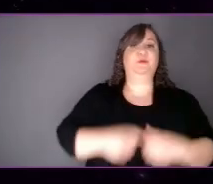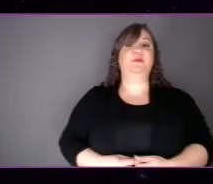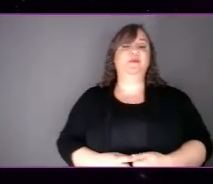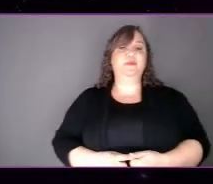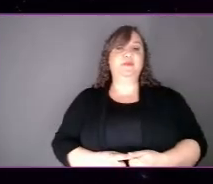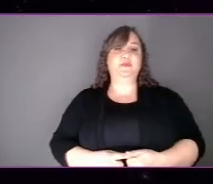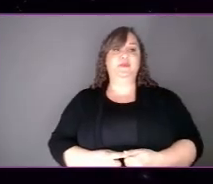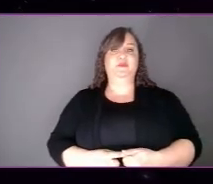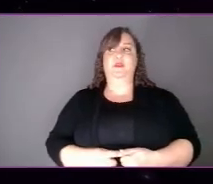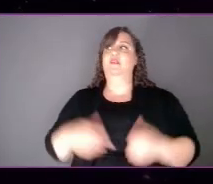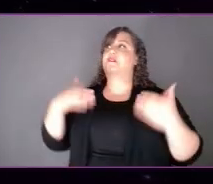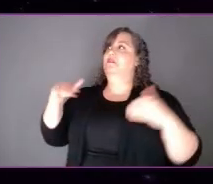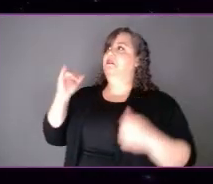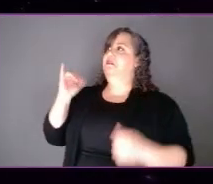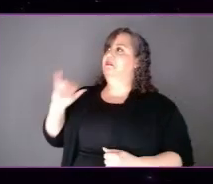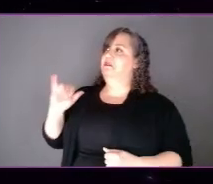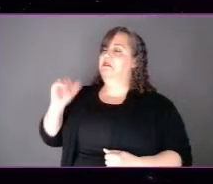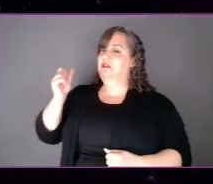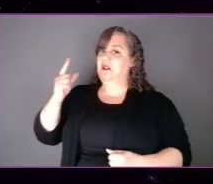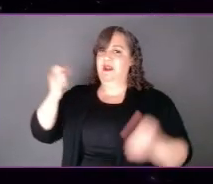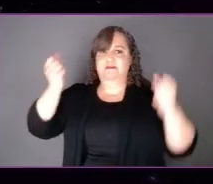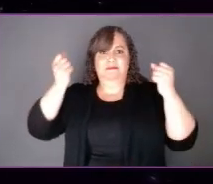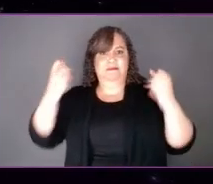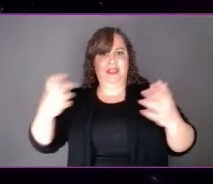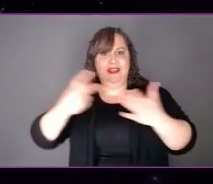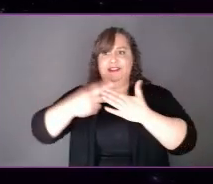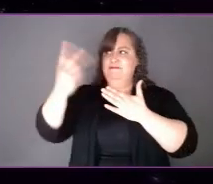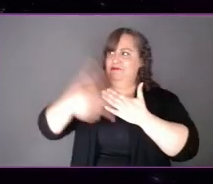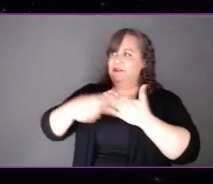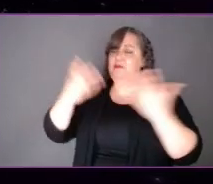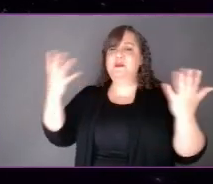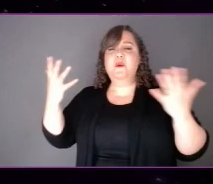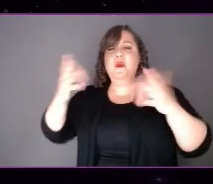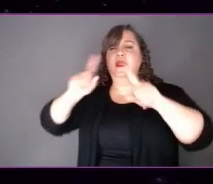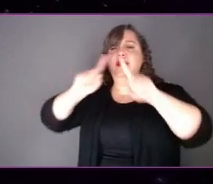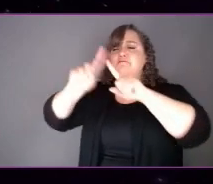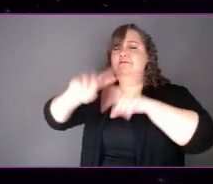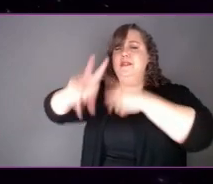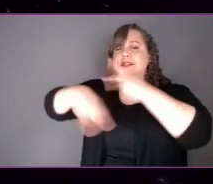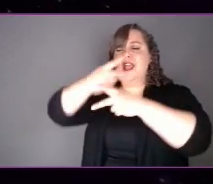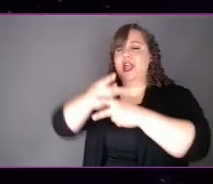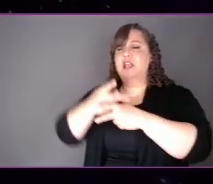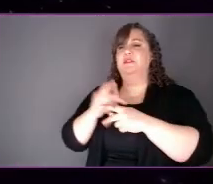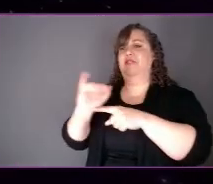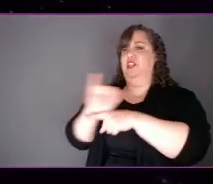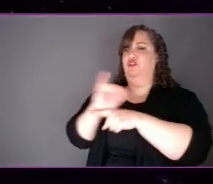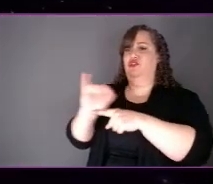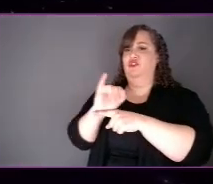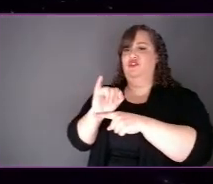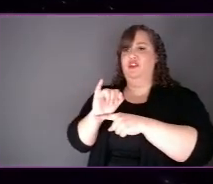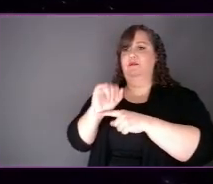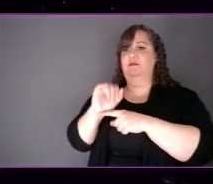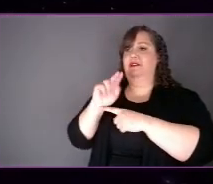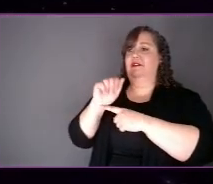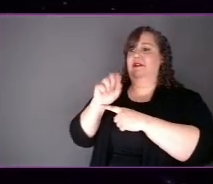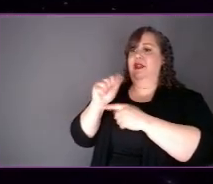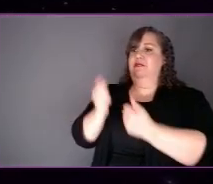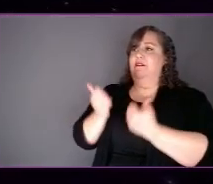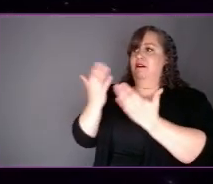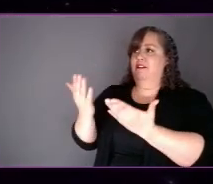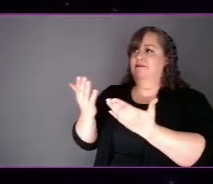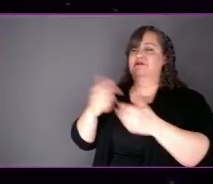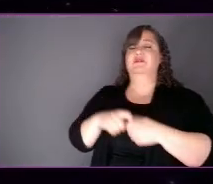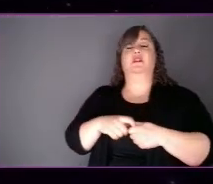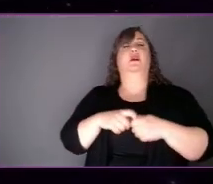Got it. So there's so many programs. So what are some of the different type of internships at NASA? Gosh, there are so